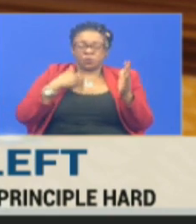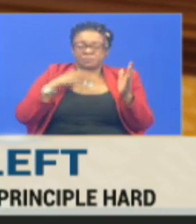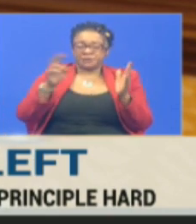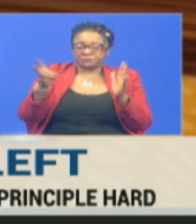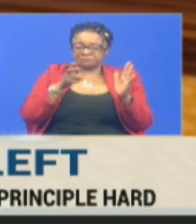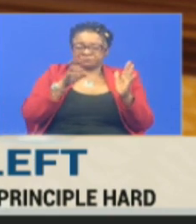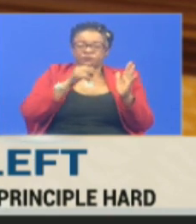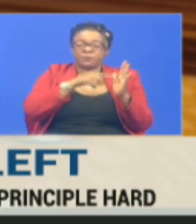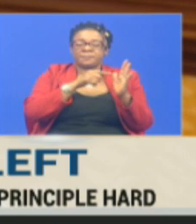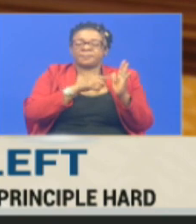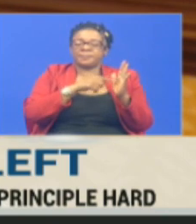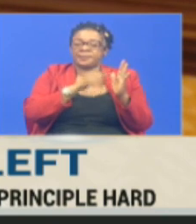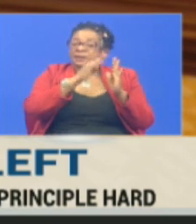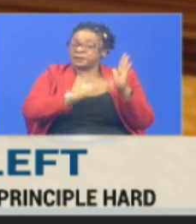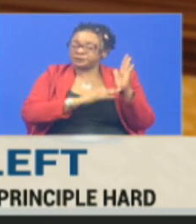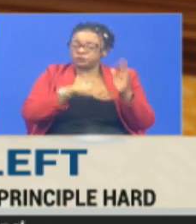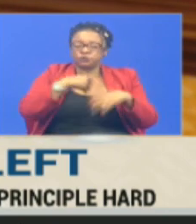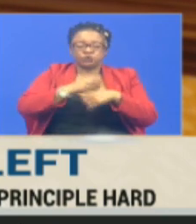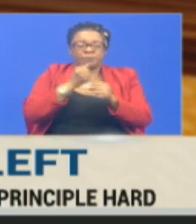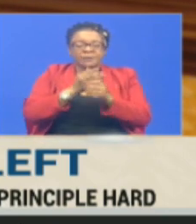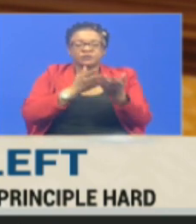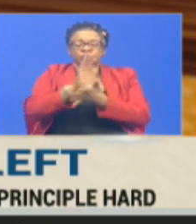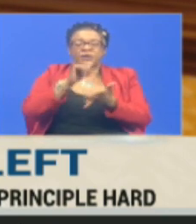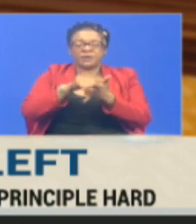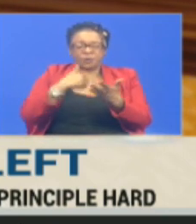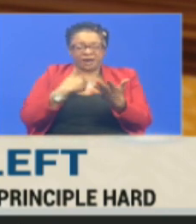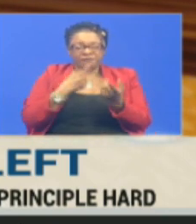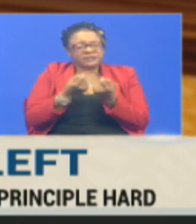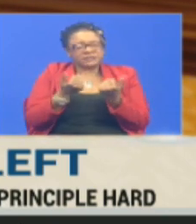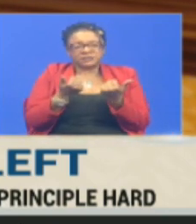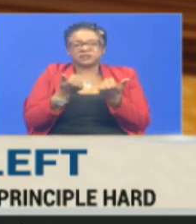from those to ensure that we had at least